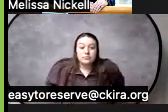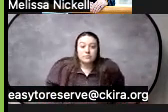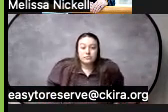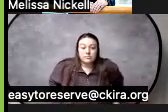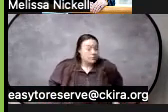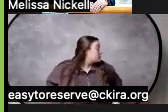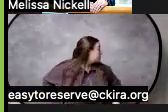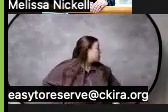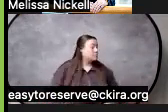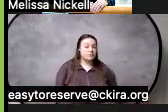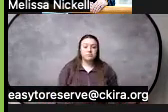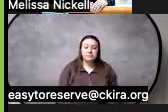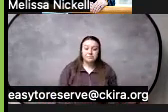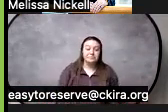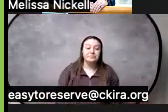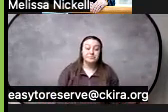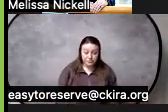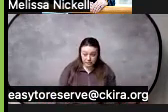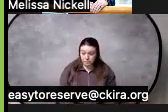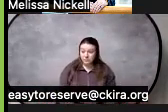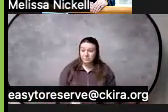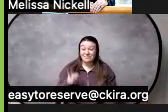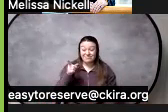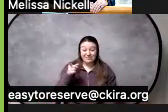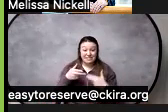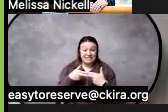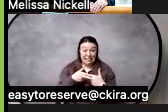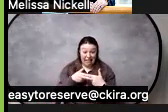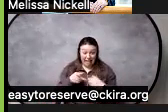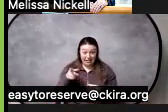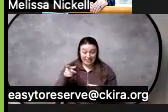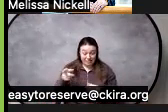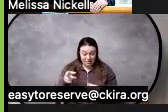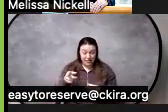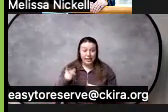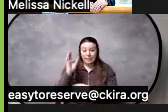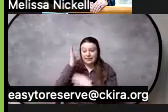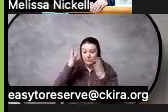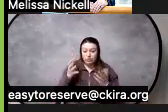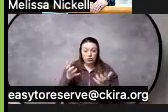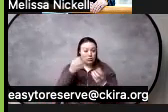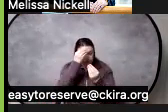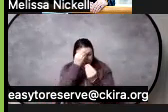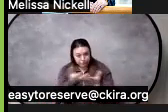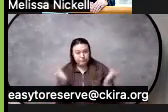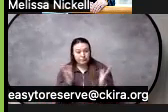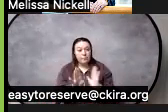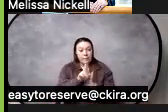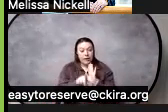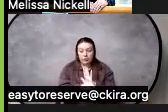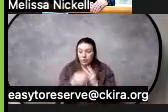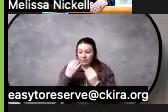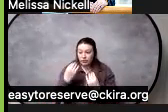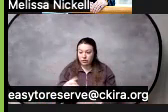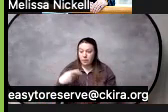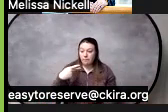Okay, so in this slide, the speaker is wishing to provide background information on polychlorinated biphenyls.